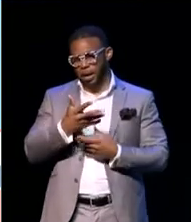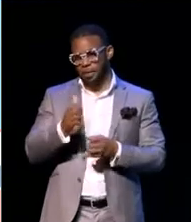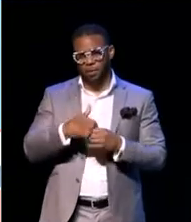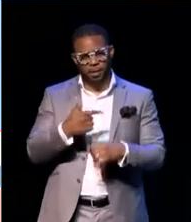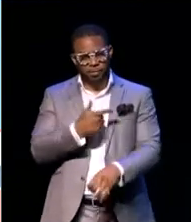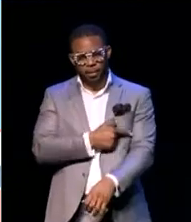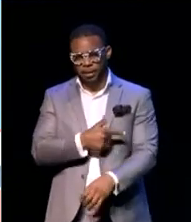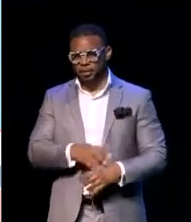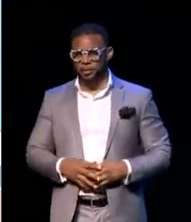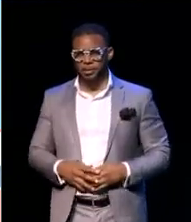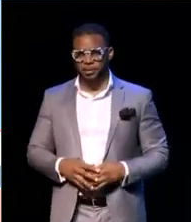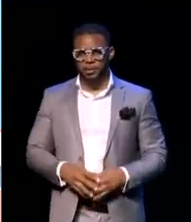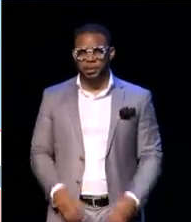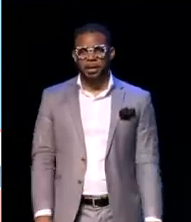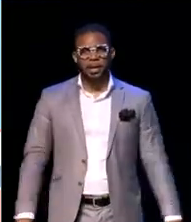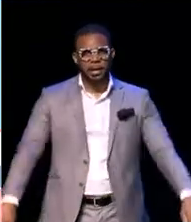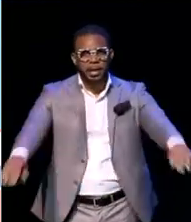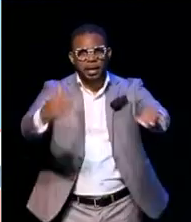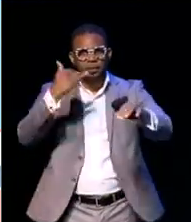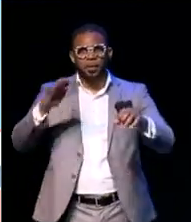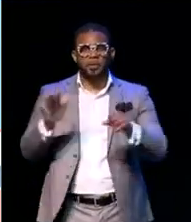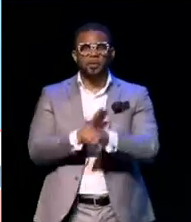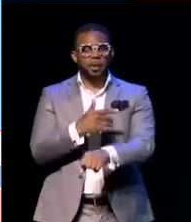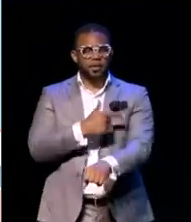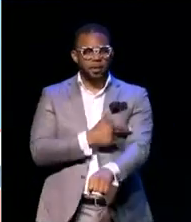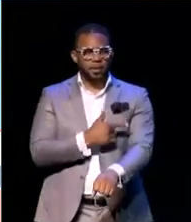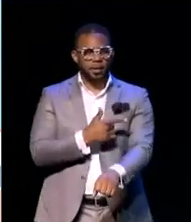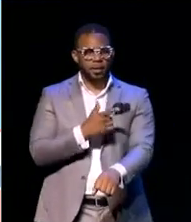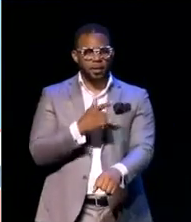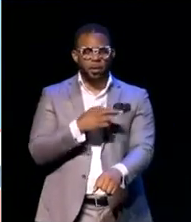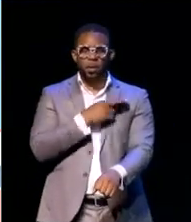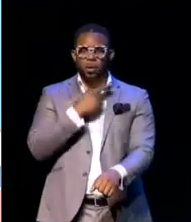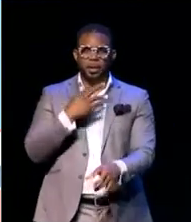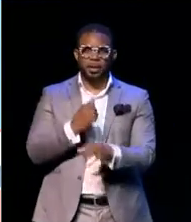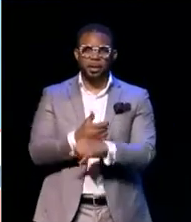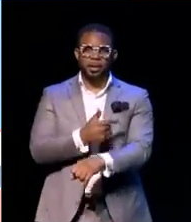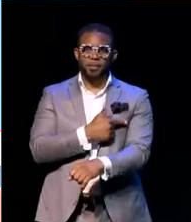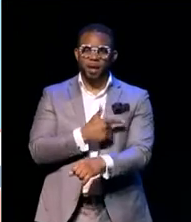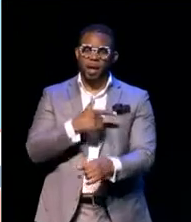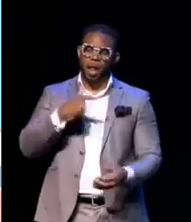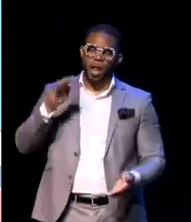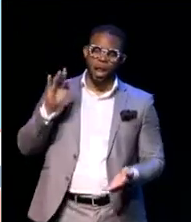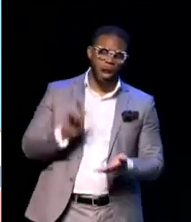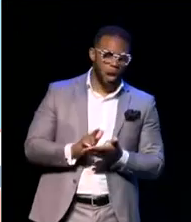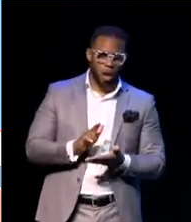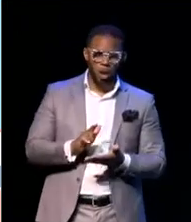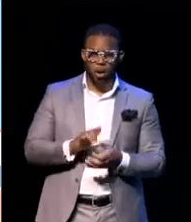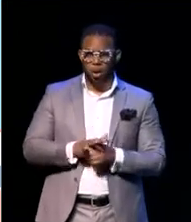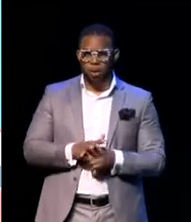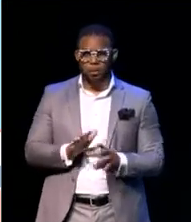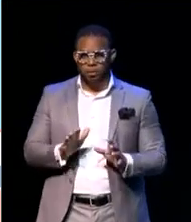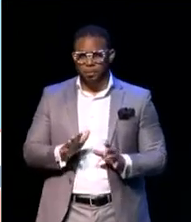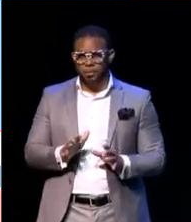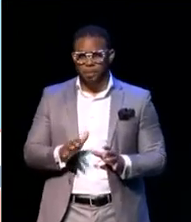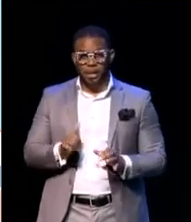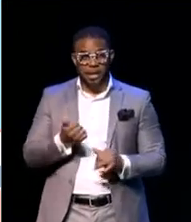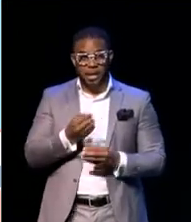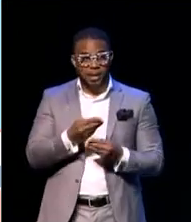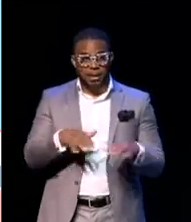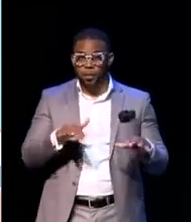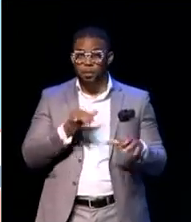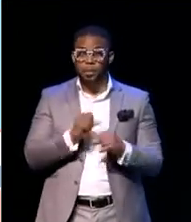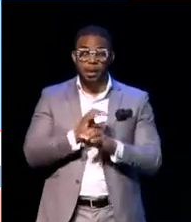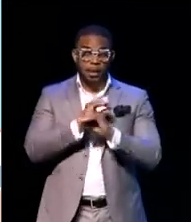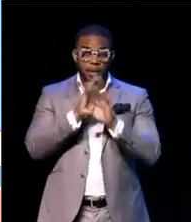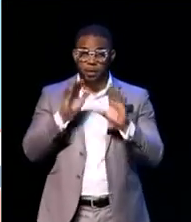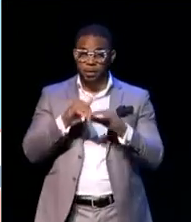these vaccines. If you're fully vaccinated, your risk of getting the virus is low in any setting. And so we have made